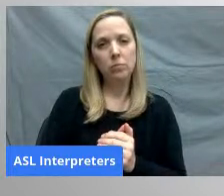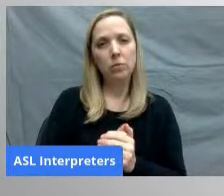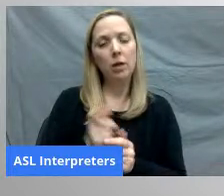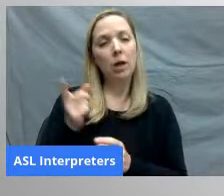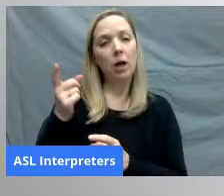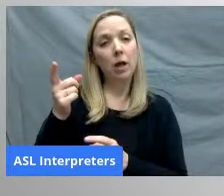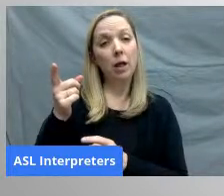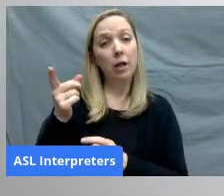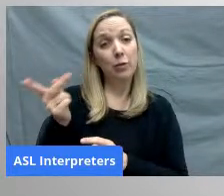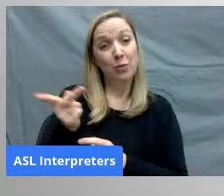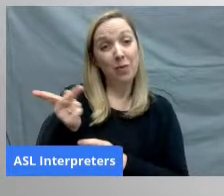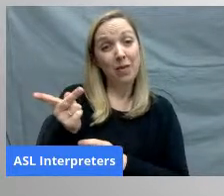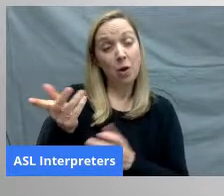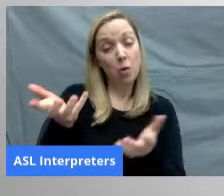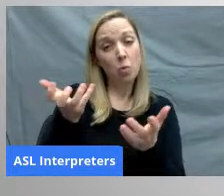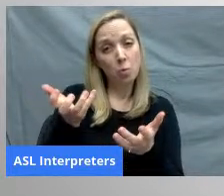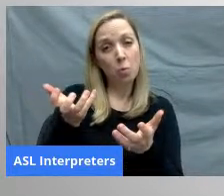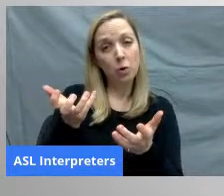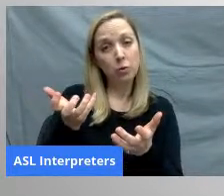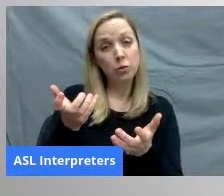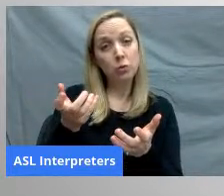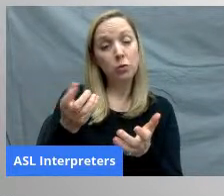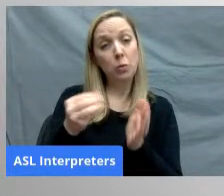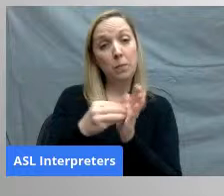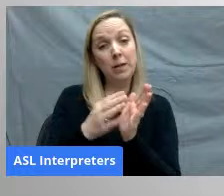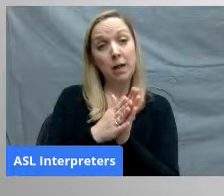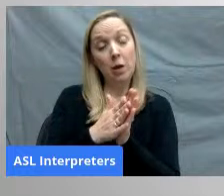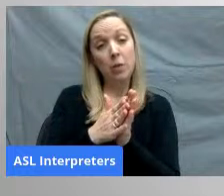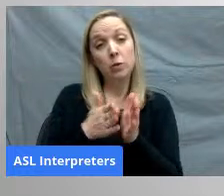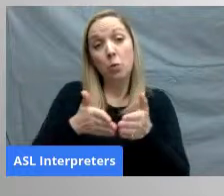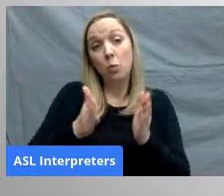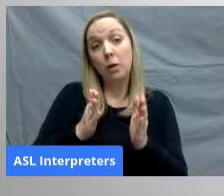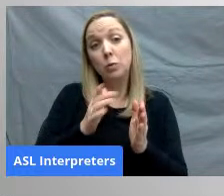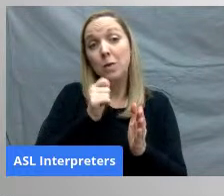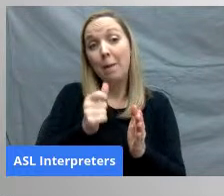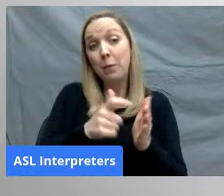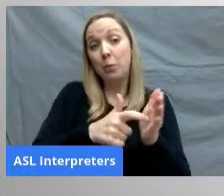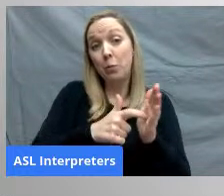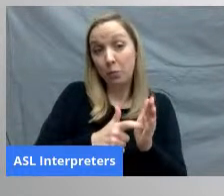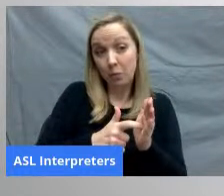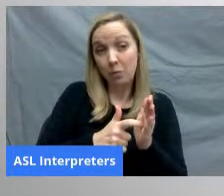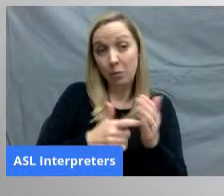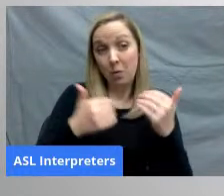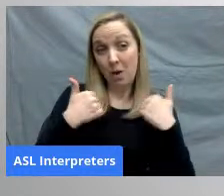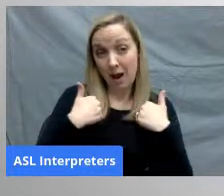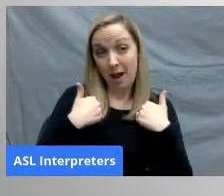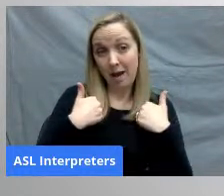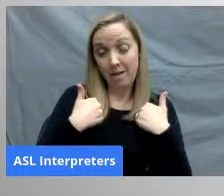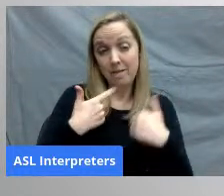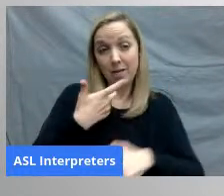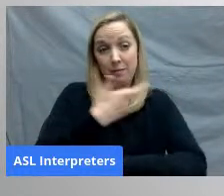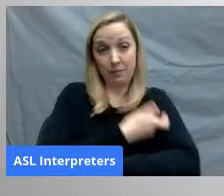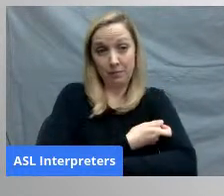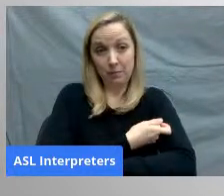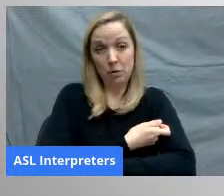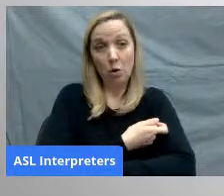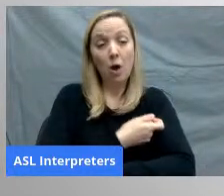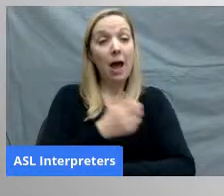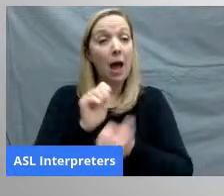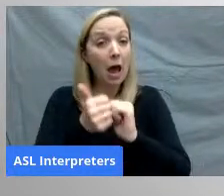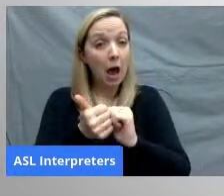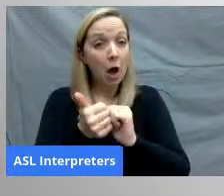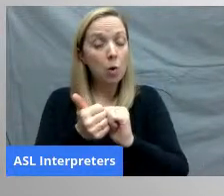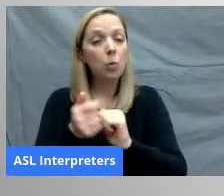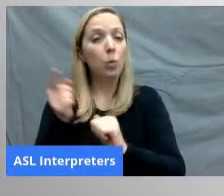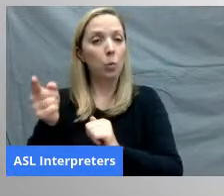way to not be required to have immunizations through the certified recommendation of a licensed physician or a local board of